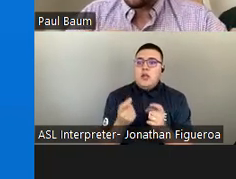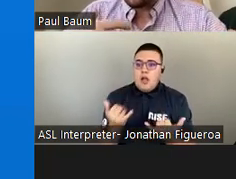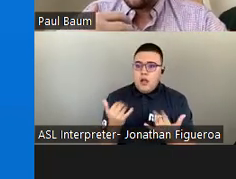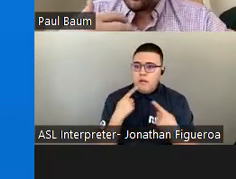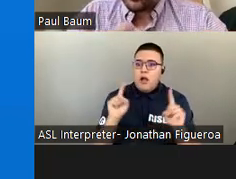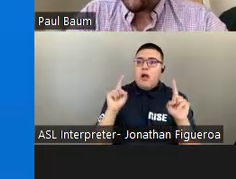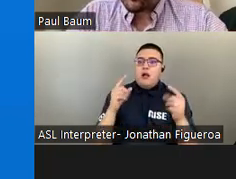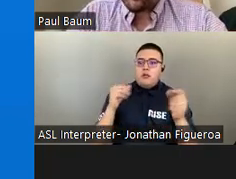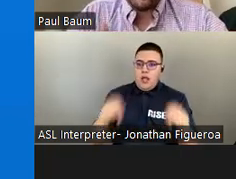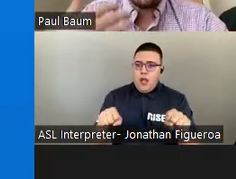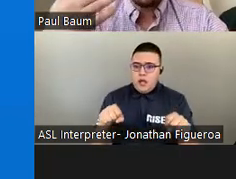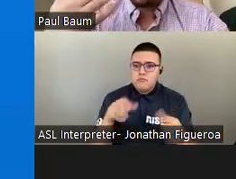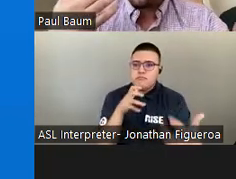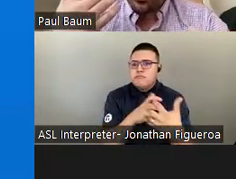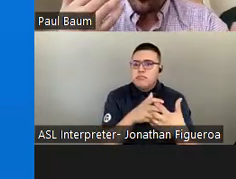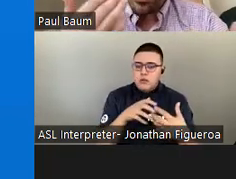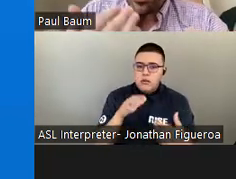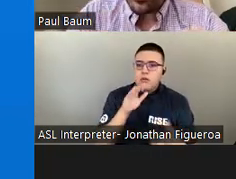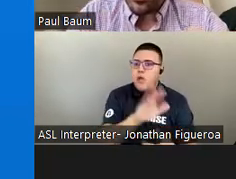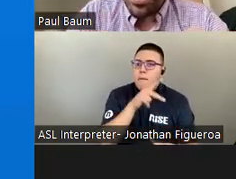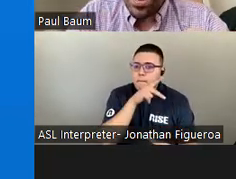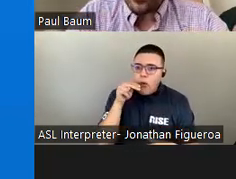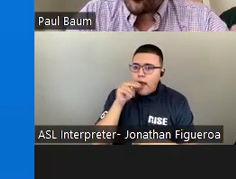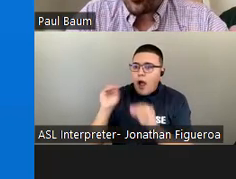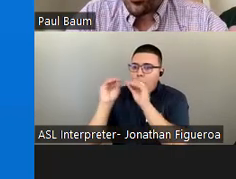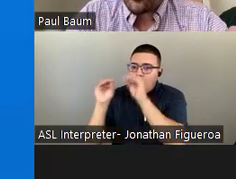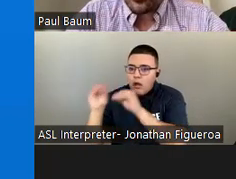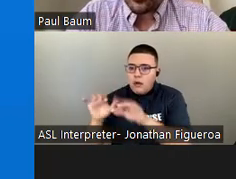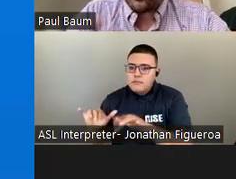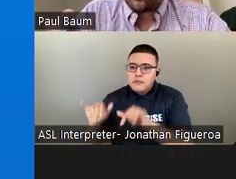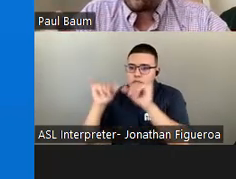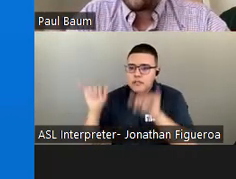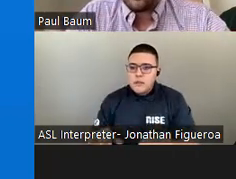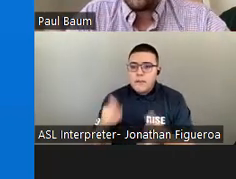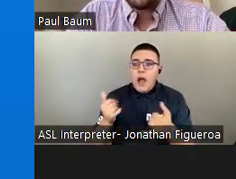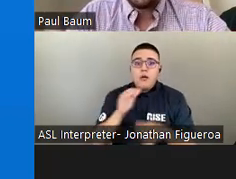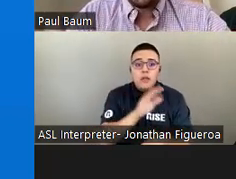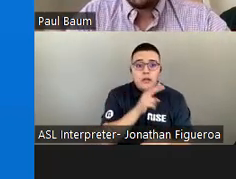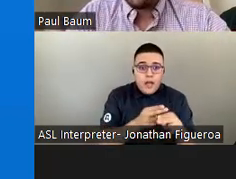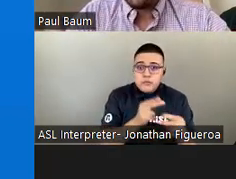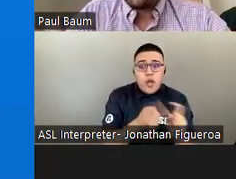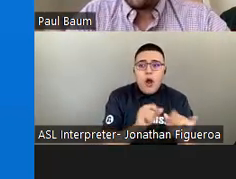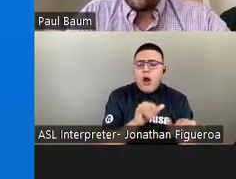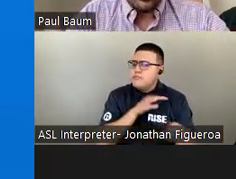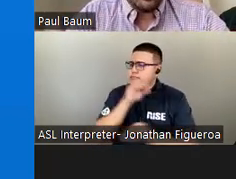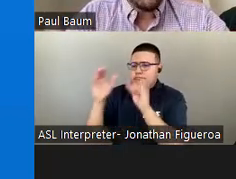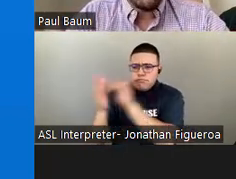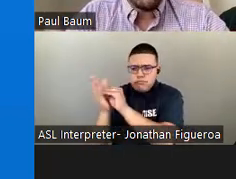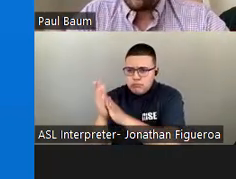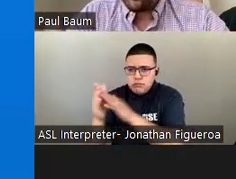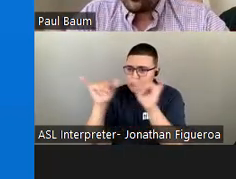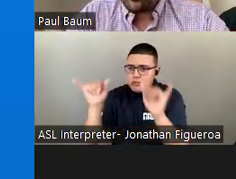to where now we have a pronoun. Now we have a name that we're honoring. I know within